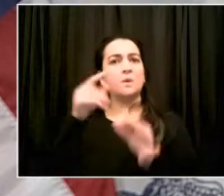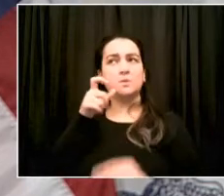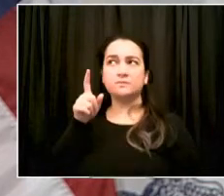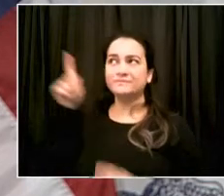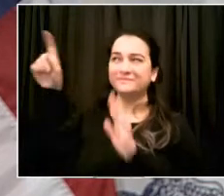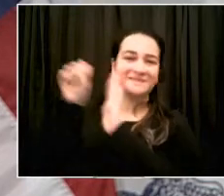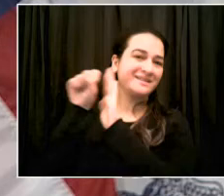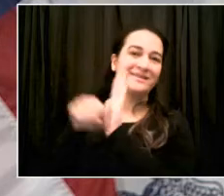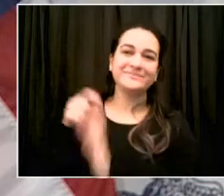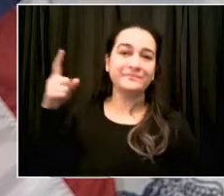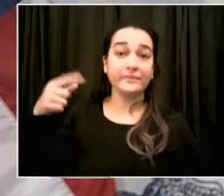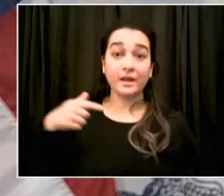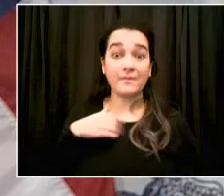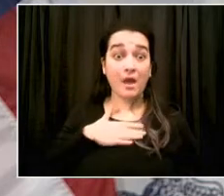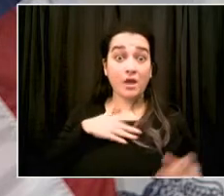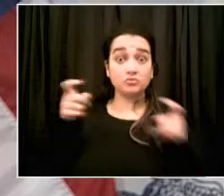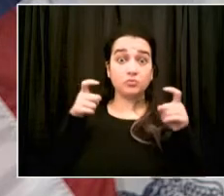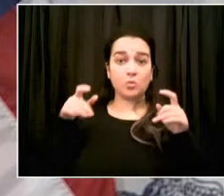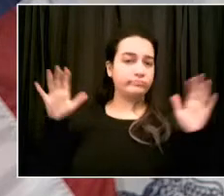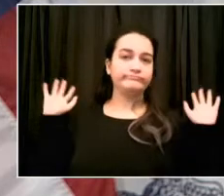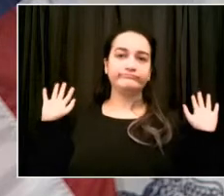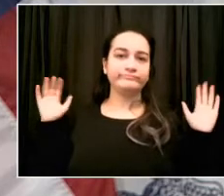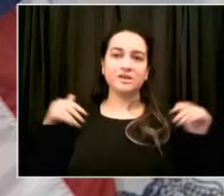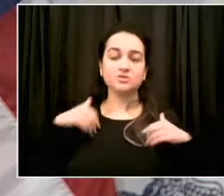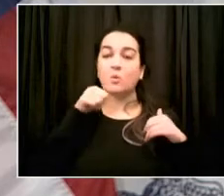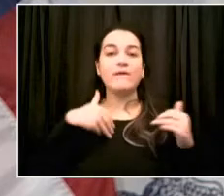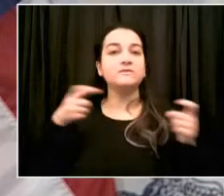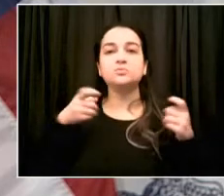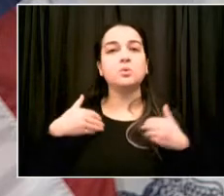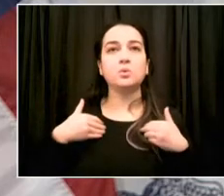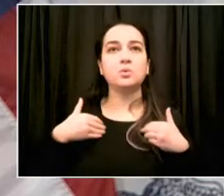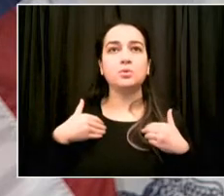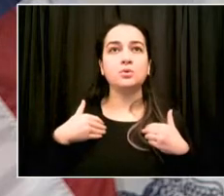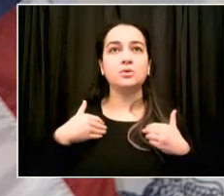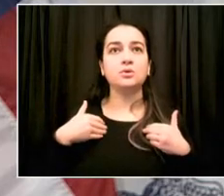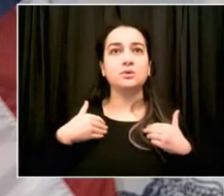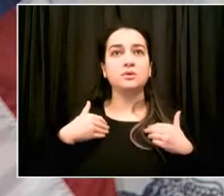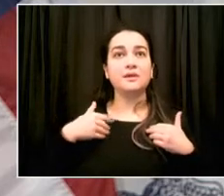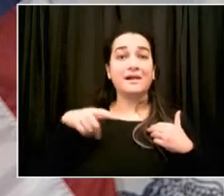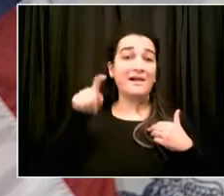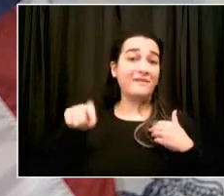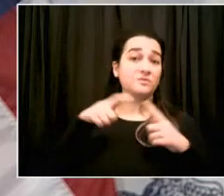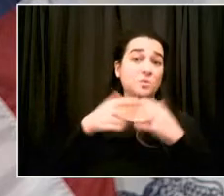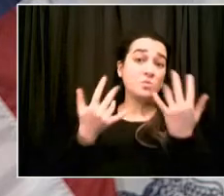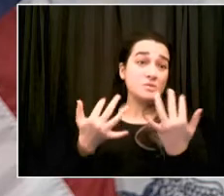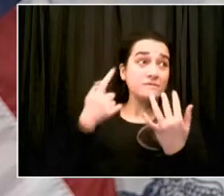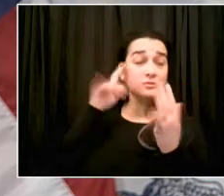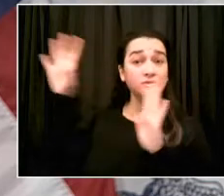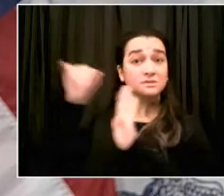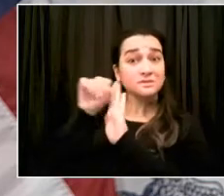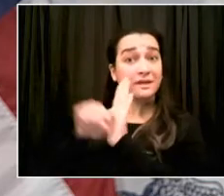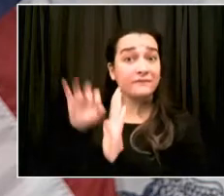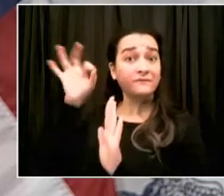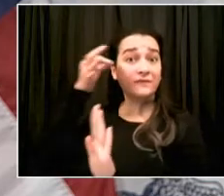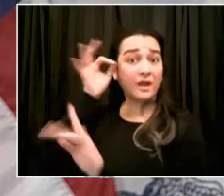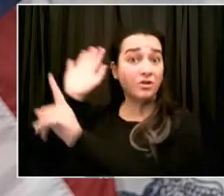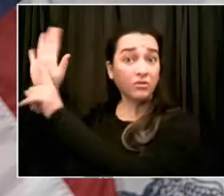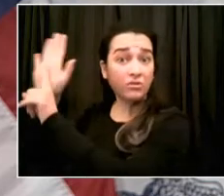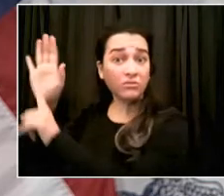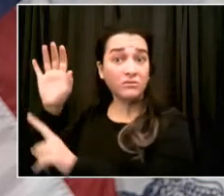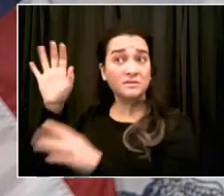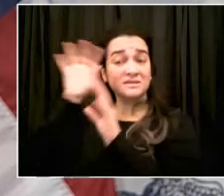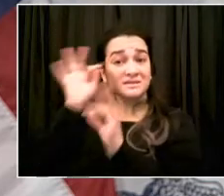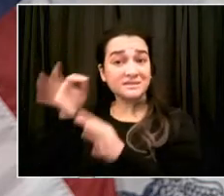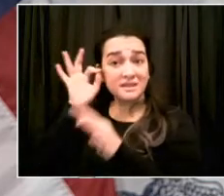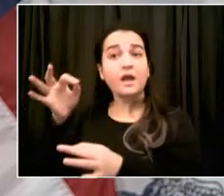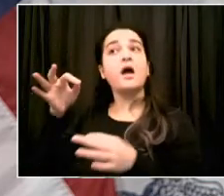federal decisions, federal red tape, state decisions, state red tape. We're a city of 8.5 million